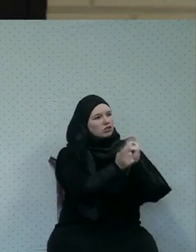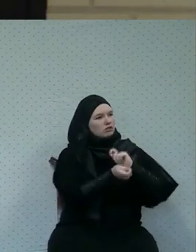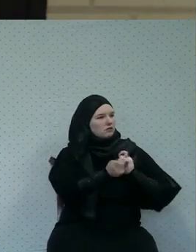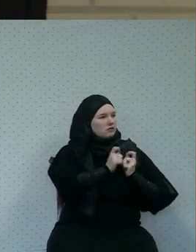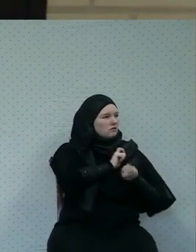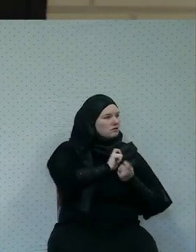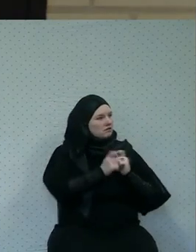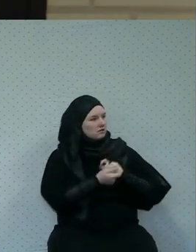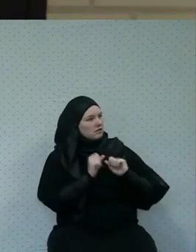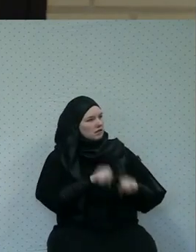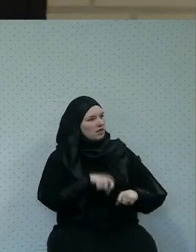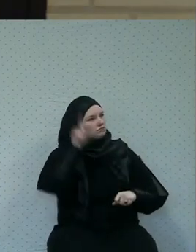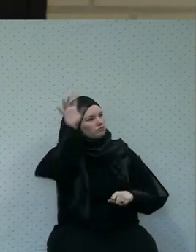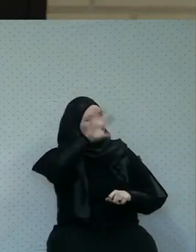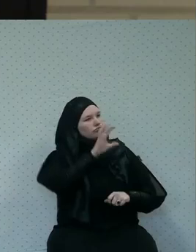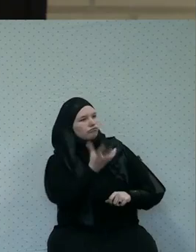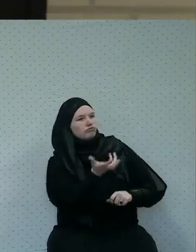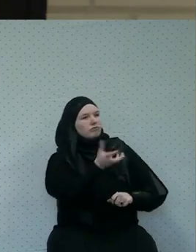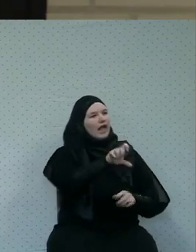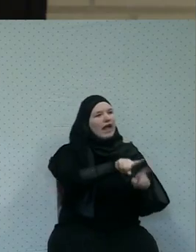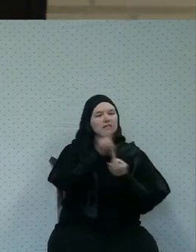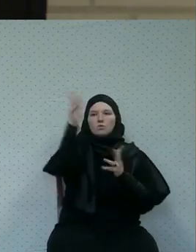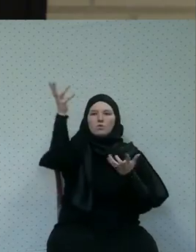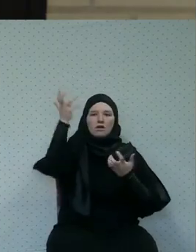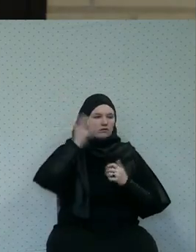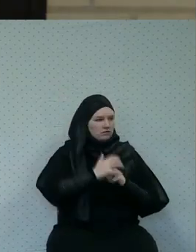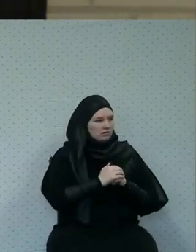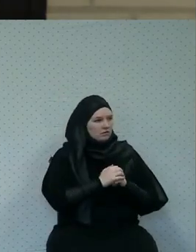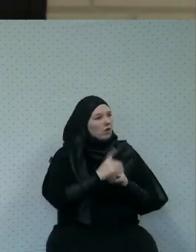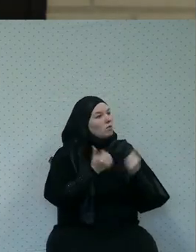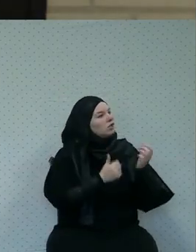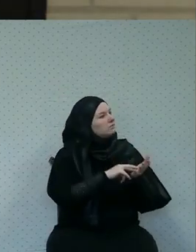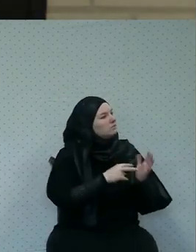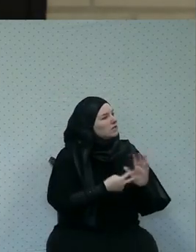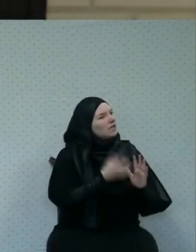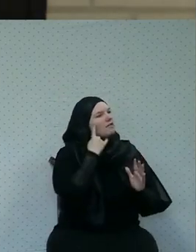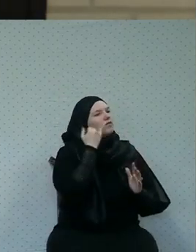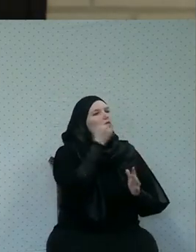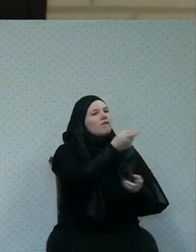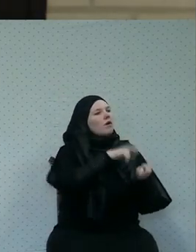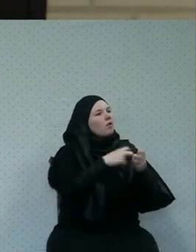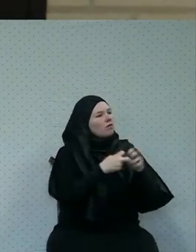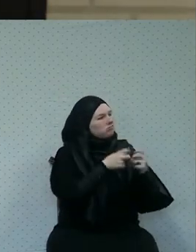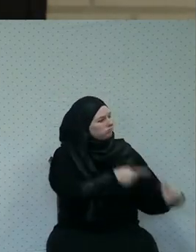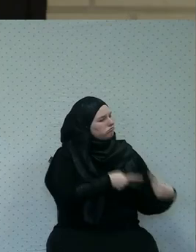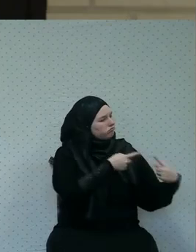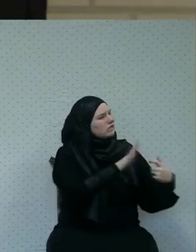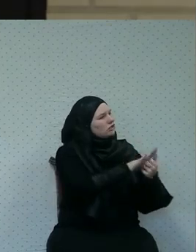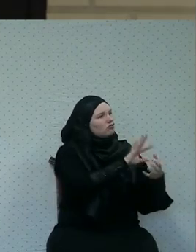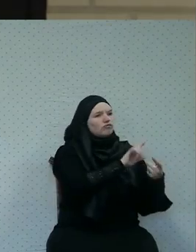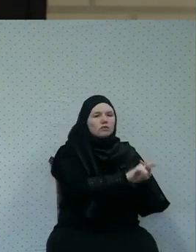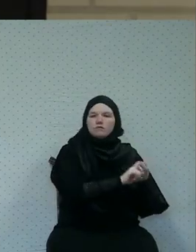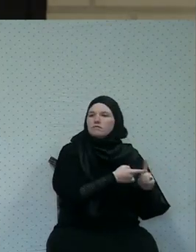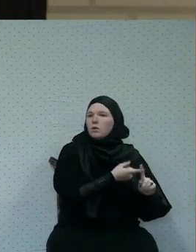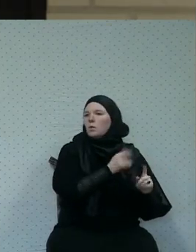way as he pleases. Which means if you have a problem with someone in your